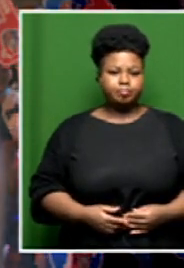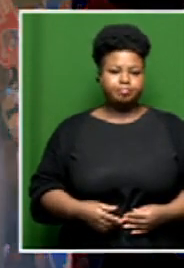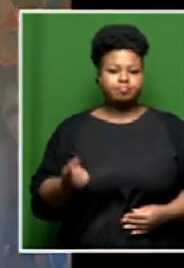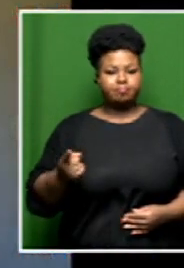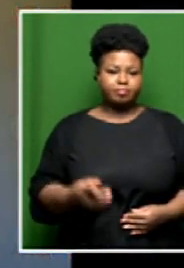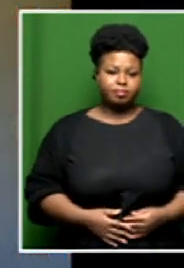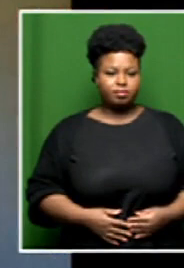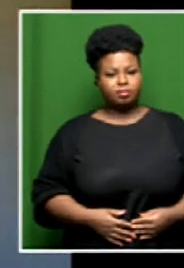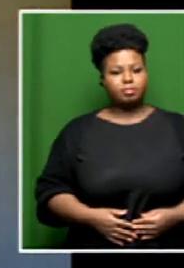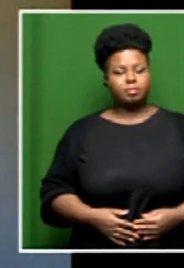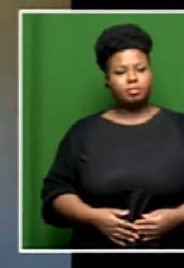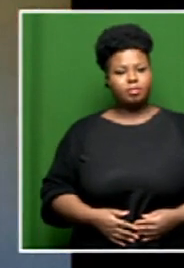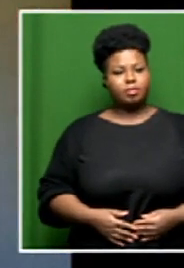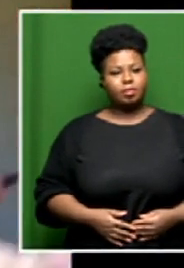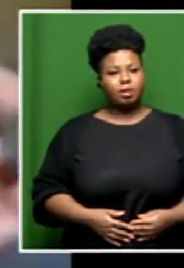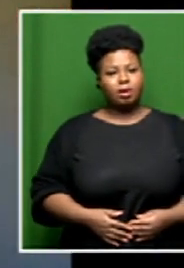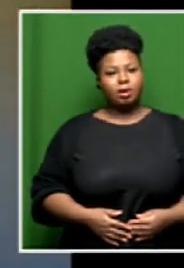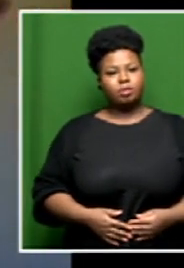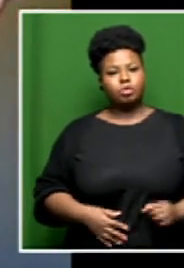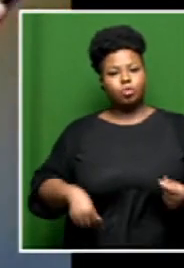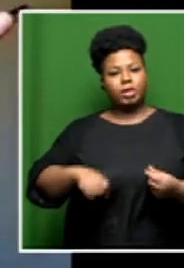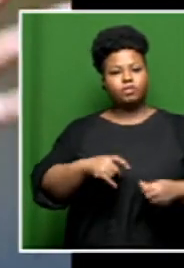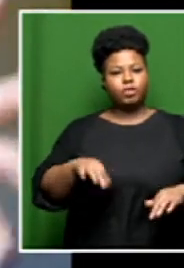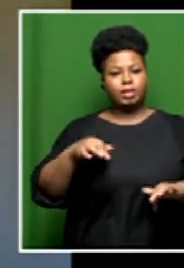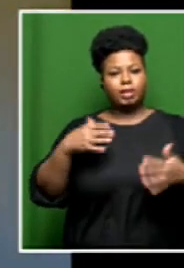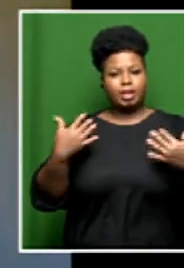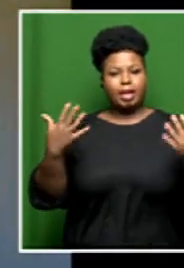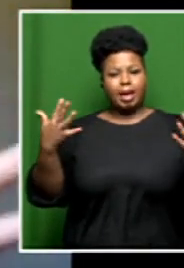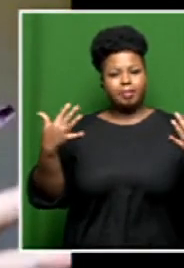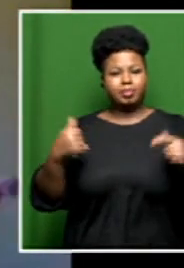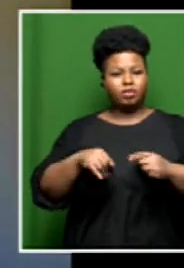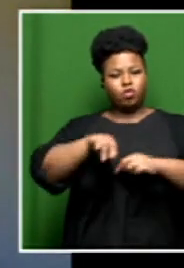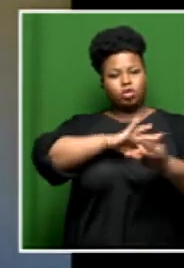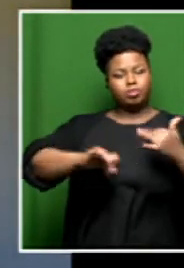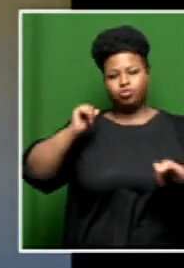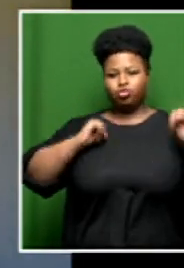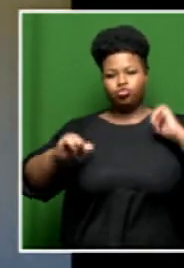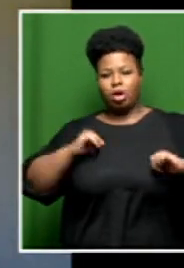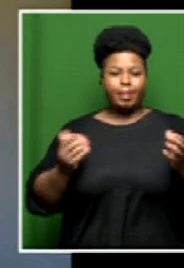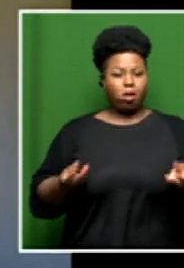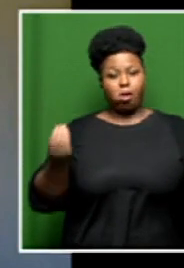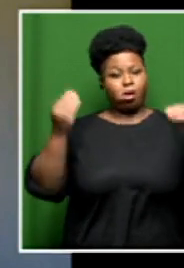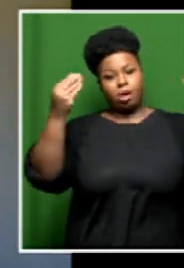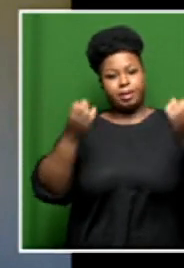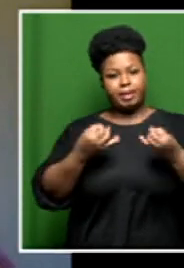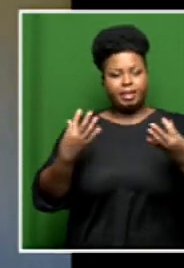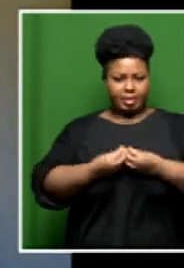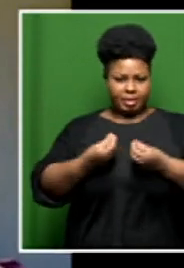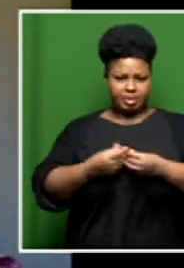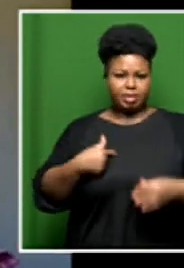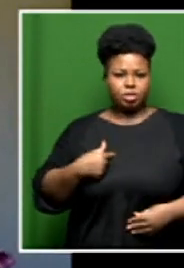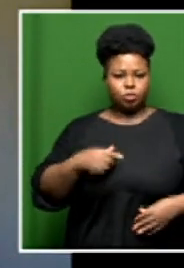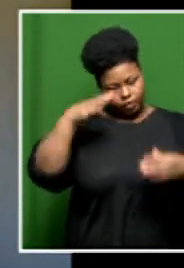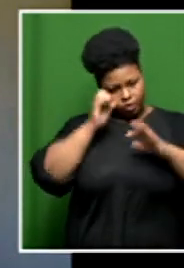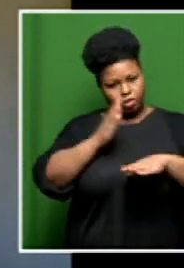very explosive style. It mm-hmm. is rotation of the arms. It's dramatic. So one of the main points of whacking